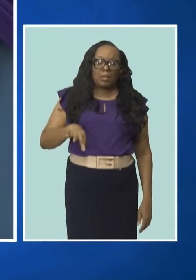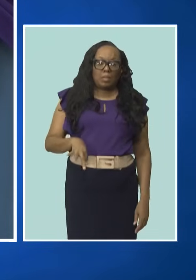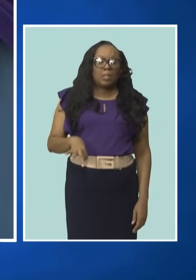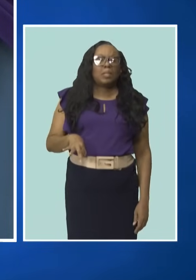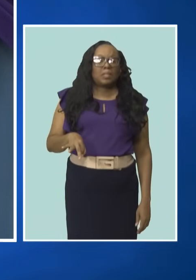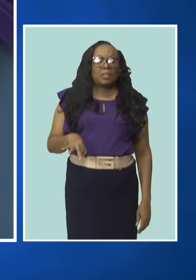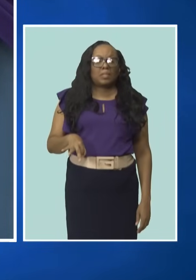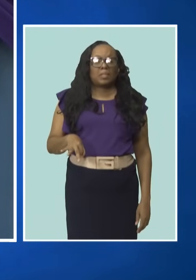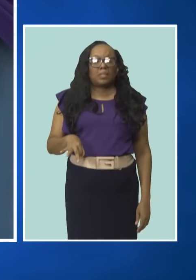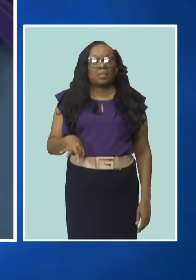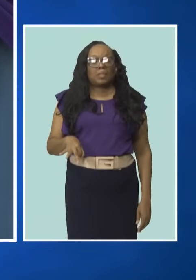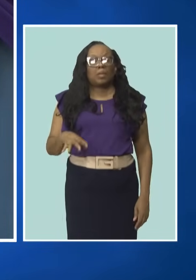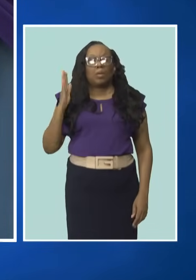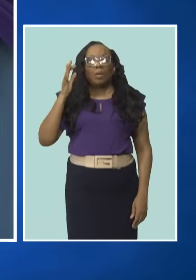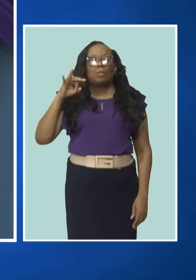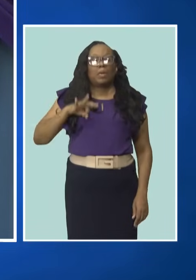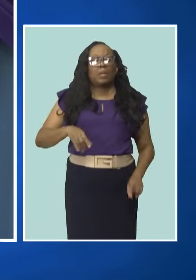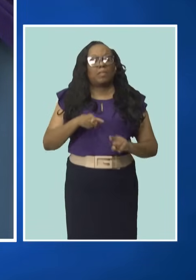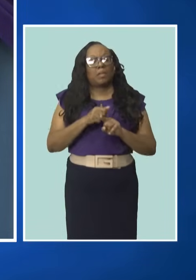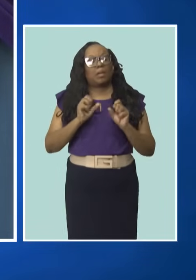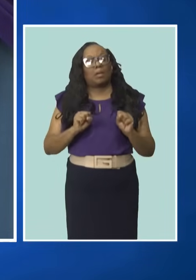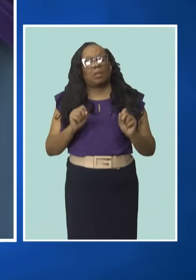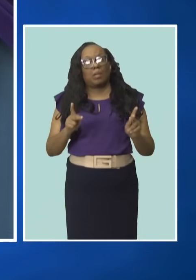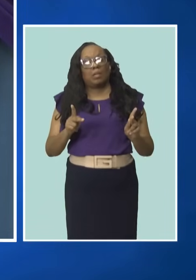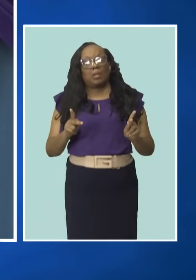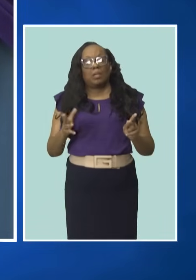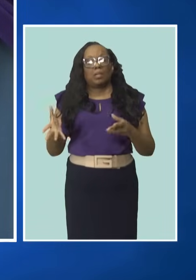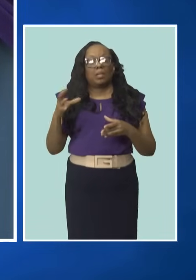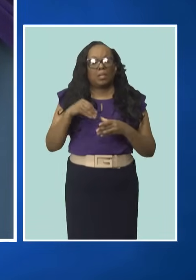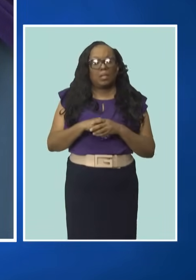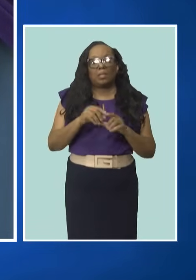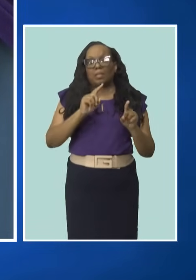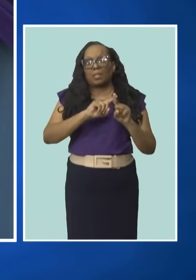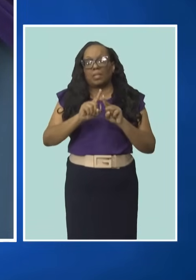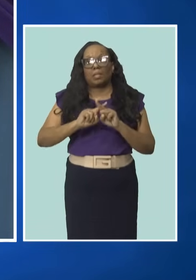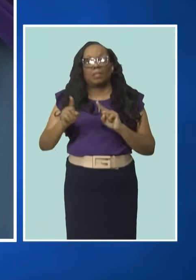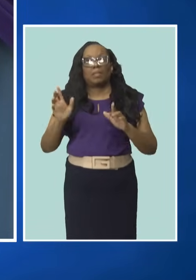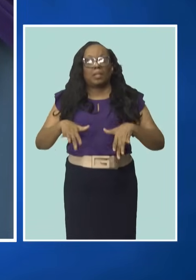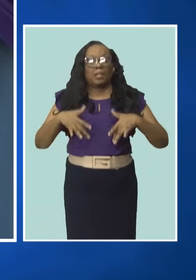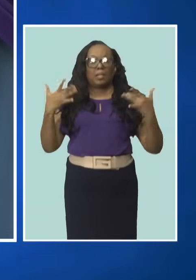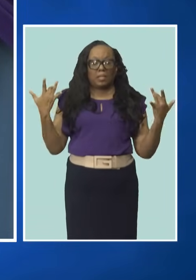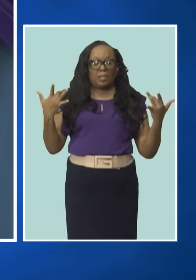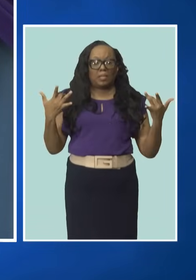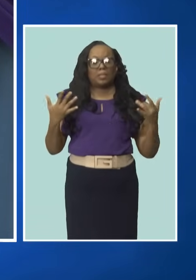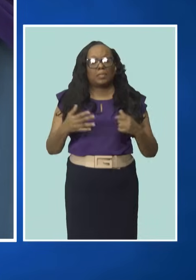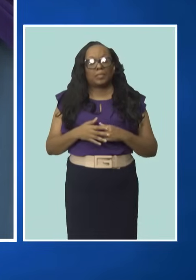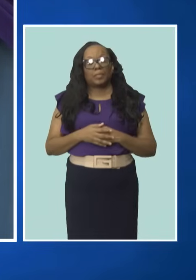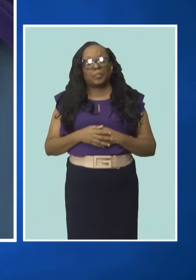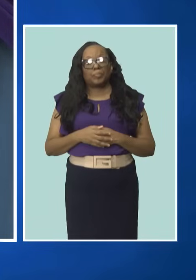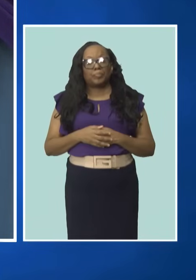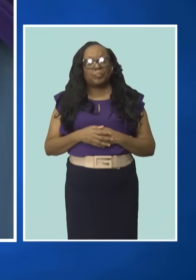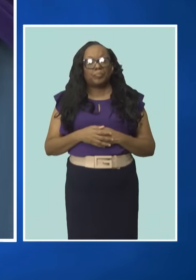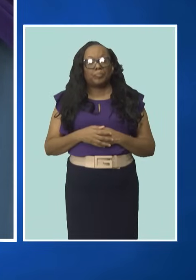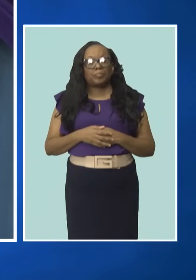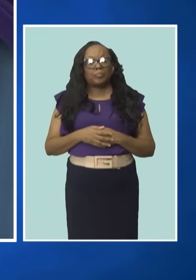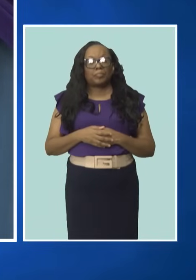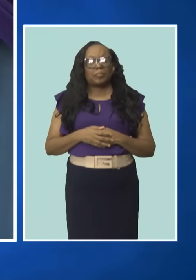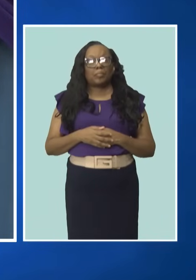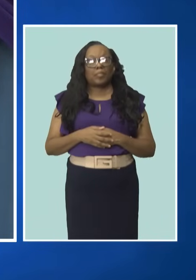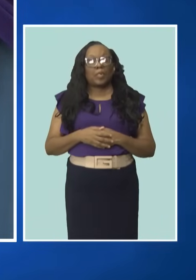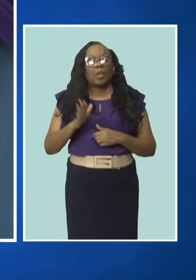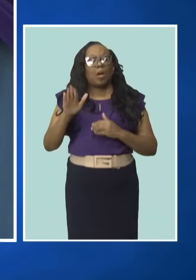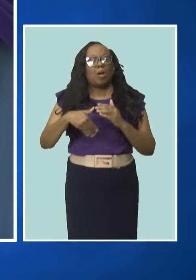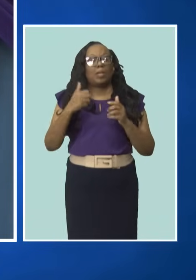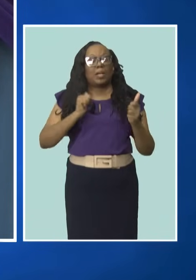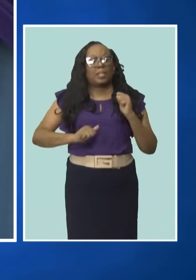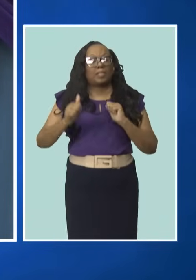from the opportunities to participate in whatever events are taking place in this constituency. Those on our